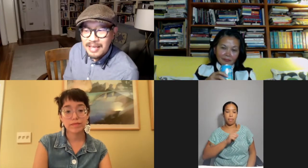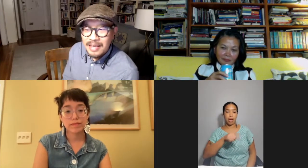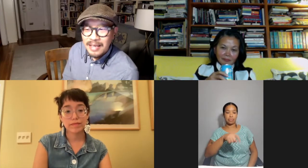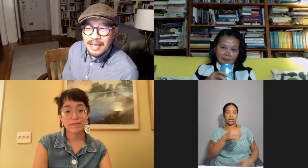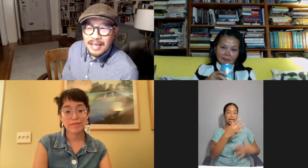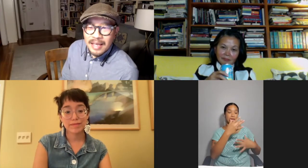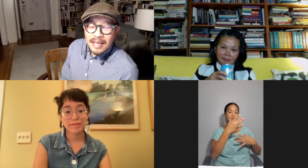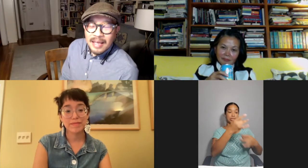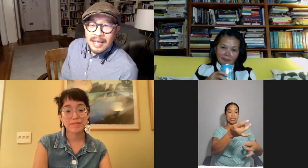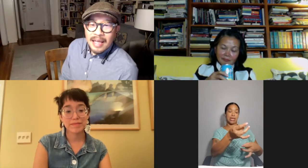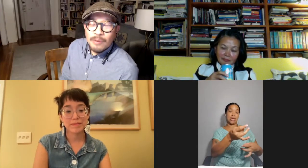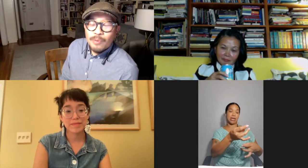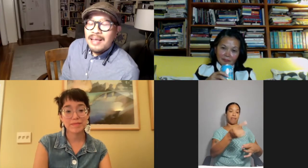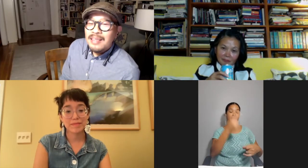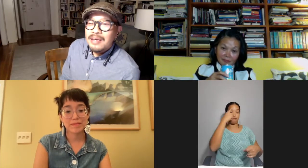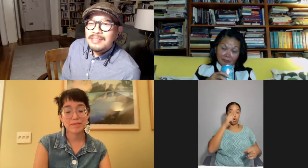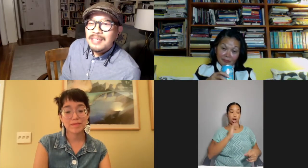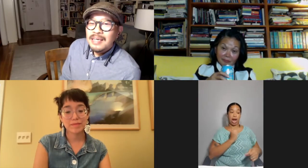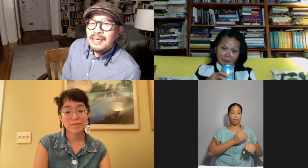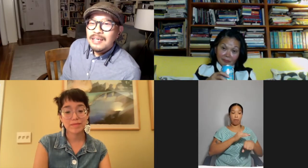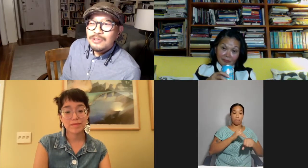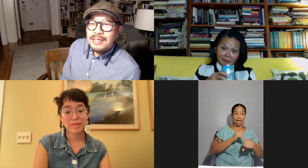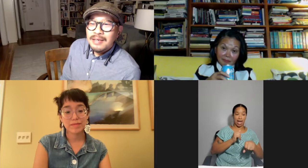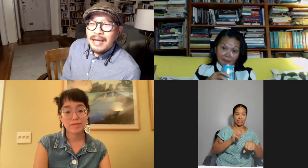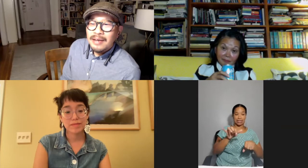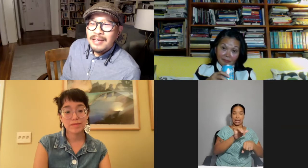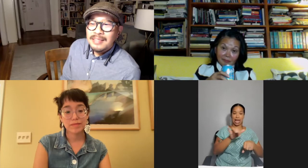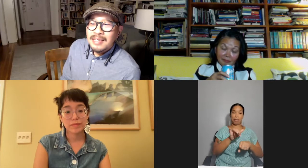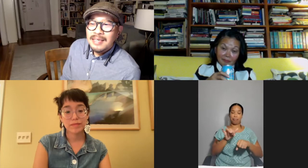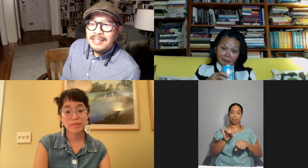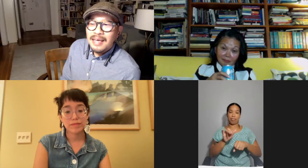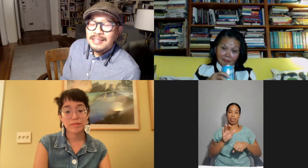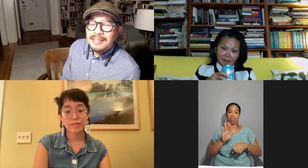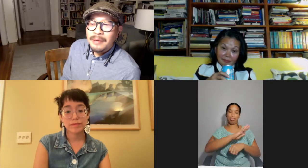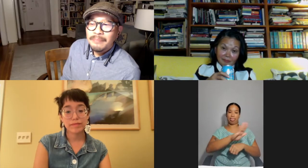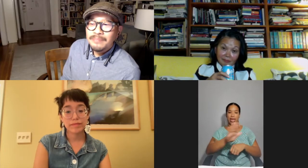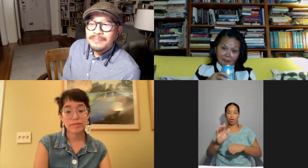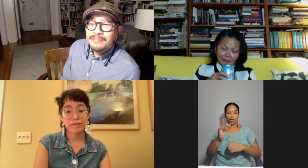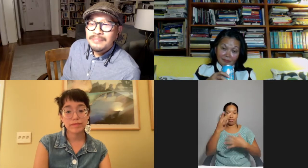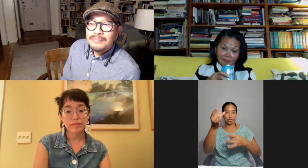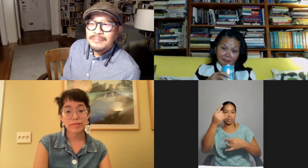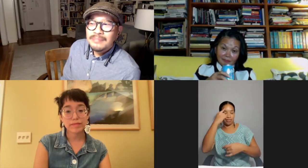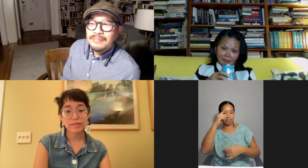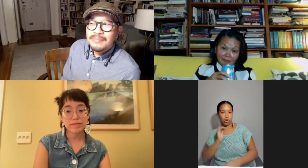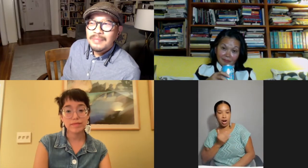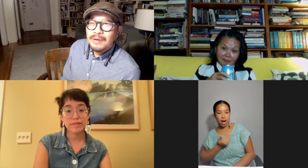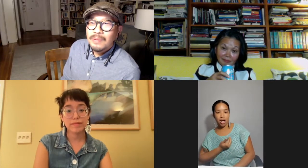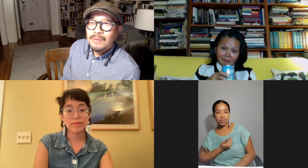us. And what I think is interesting about it is that